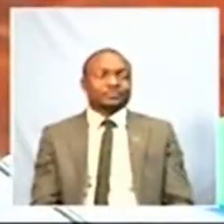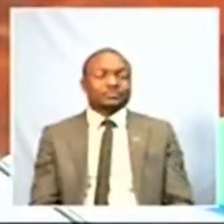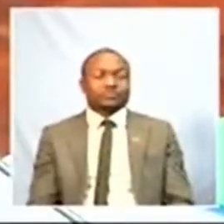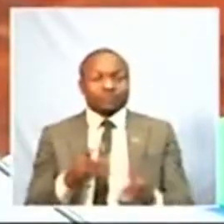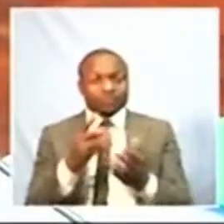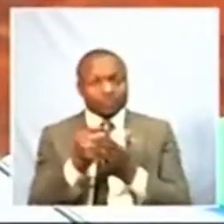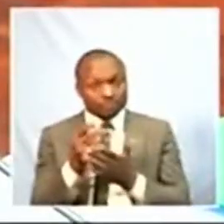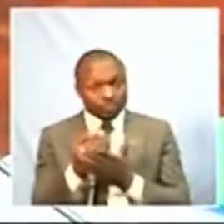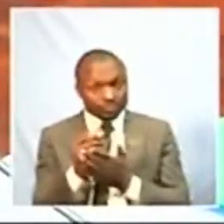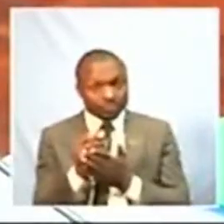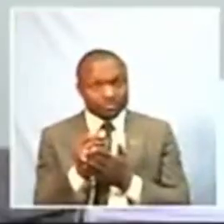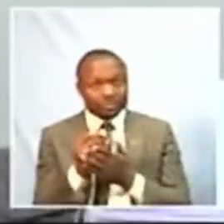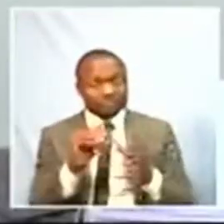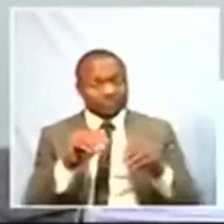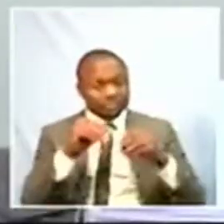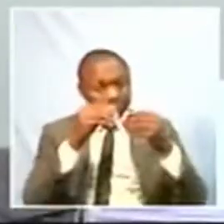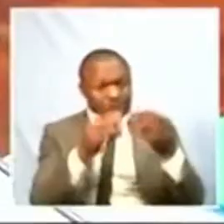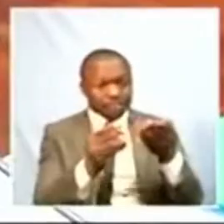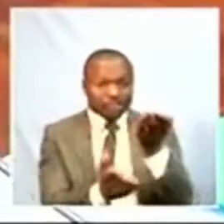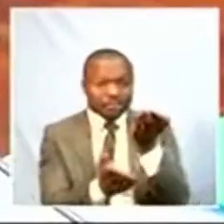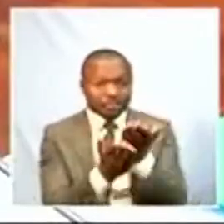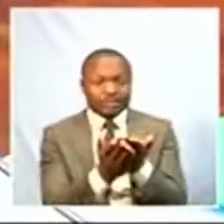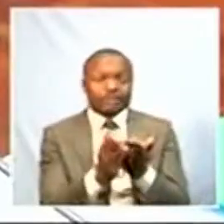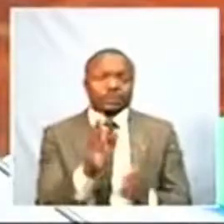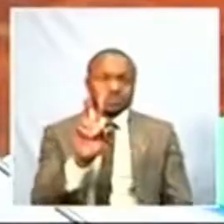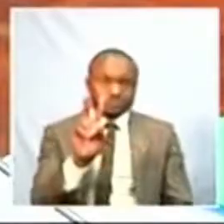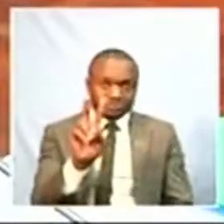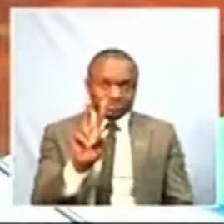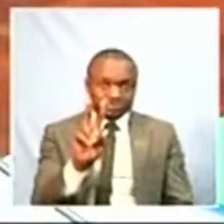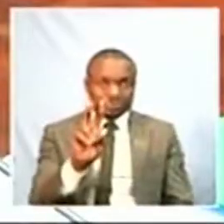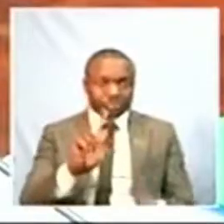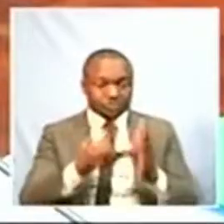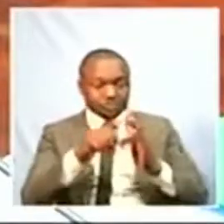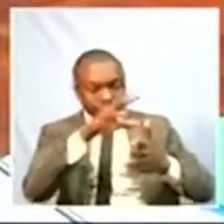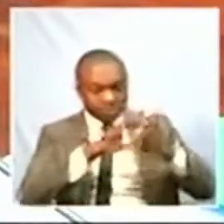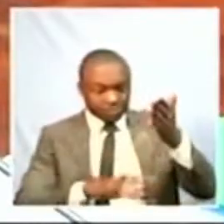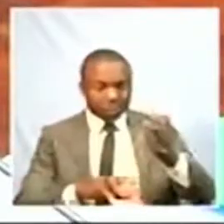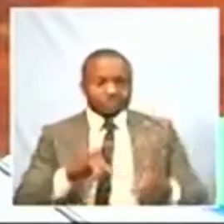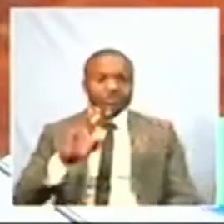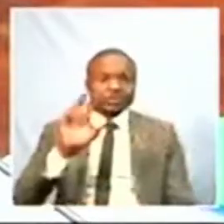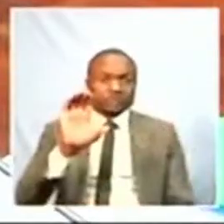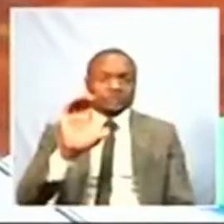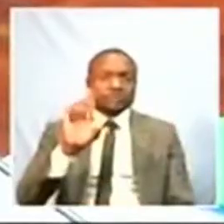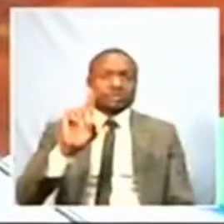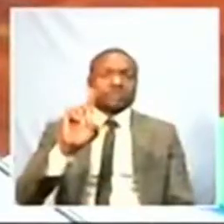Funds have been allocated? That's the Appendix 2, the minutes for CDFC.